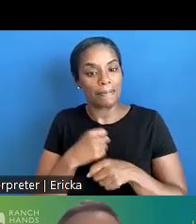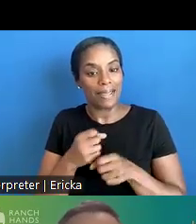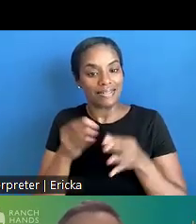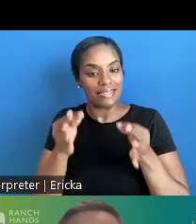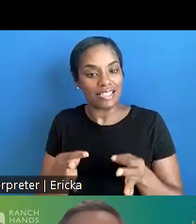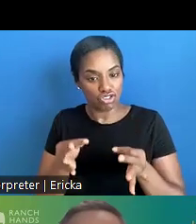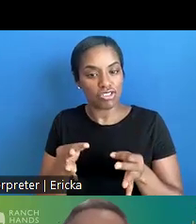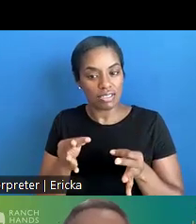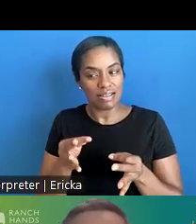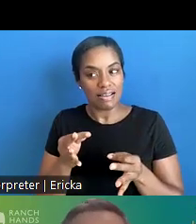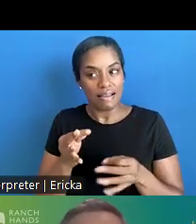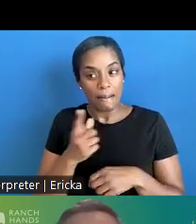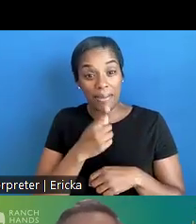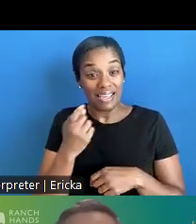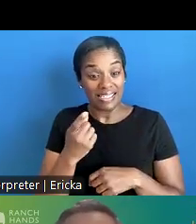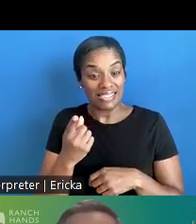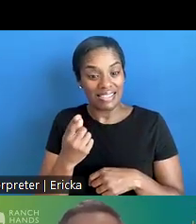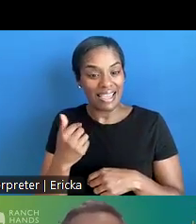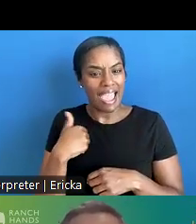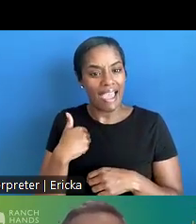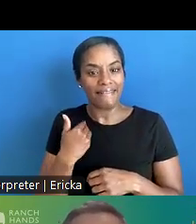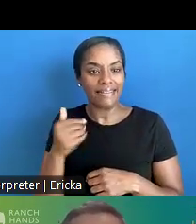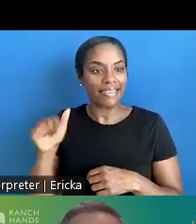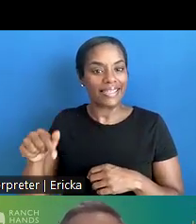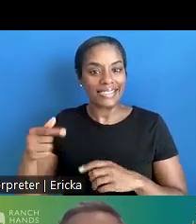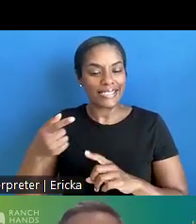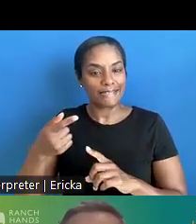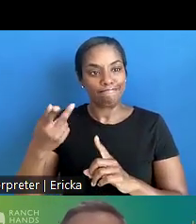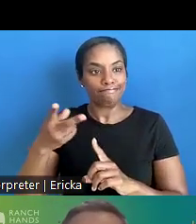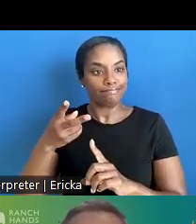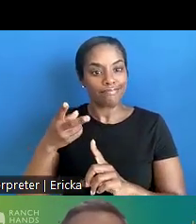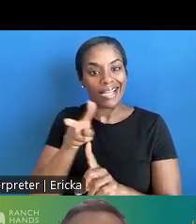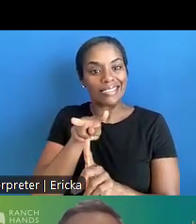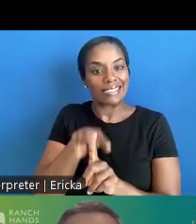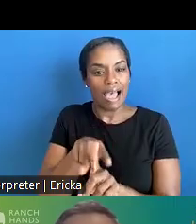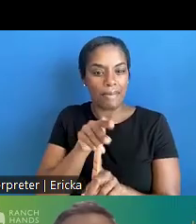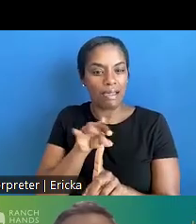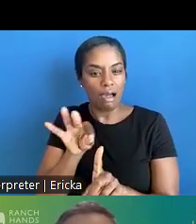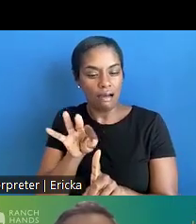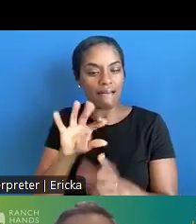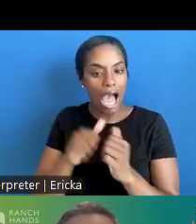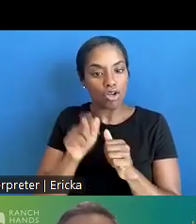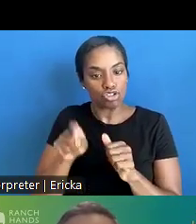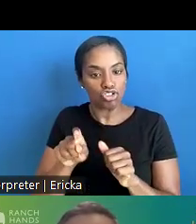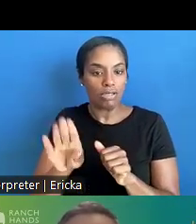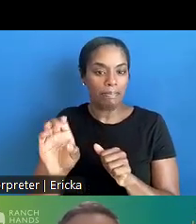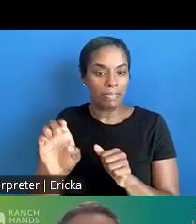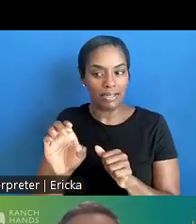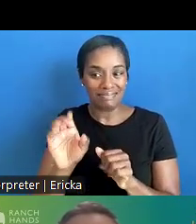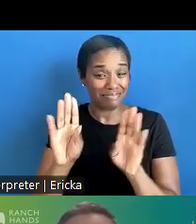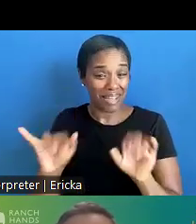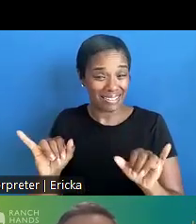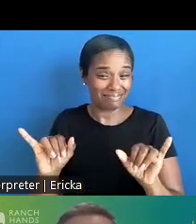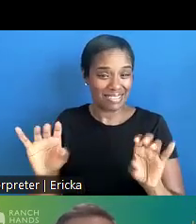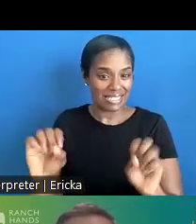have this undue agency assigned to them by our culture at large. And so as they learn what these things mean and where